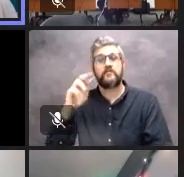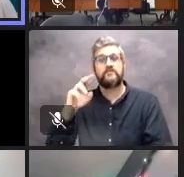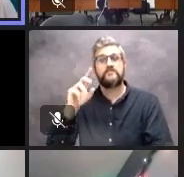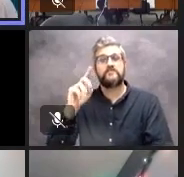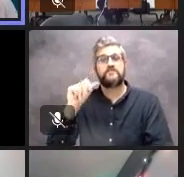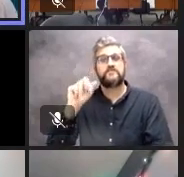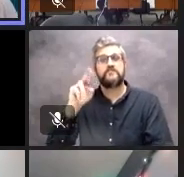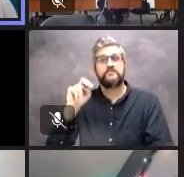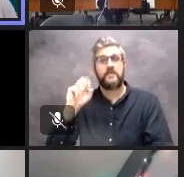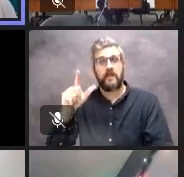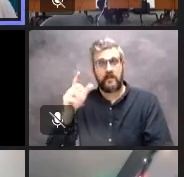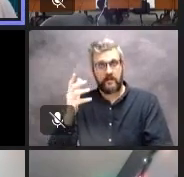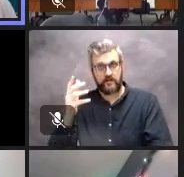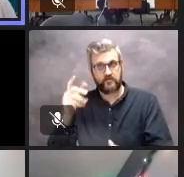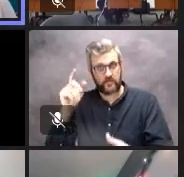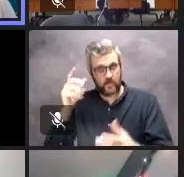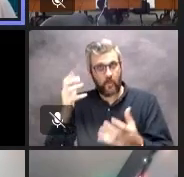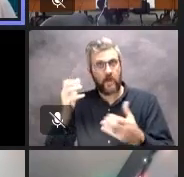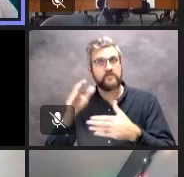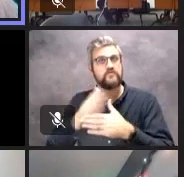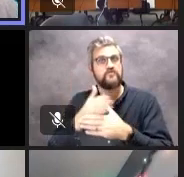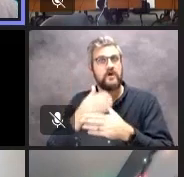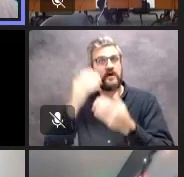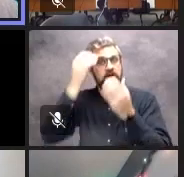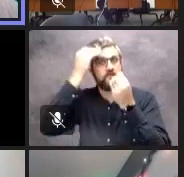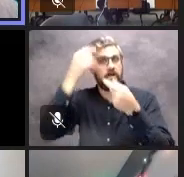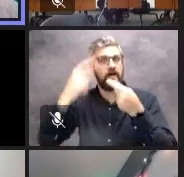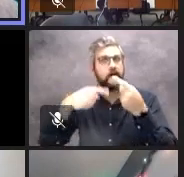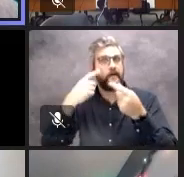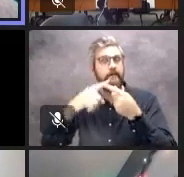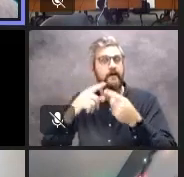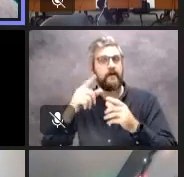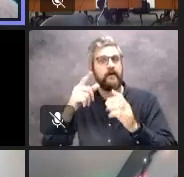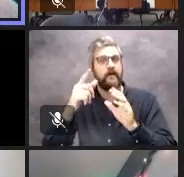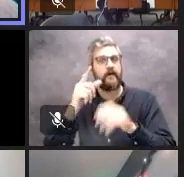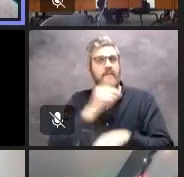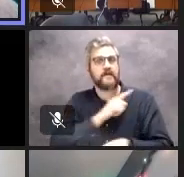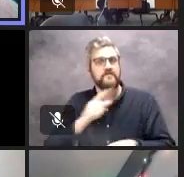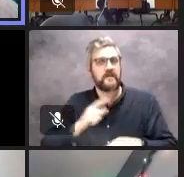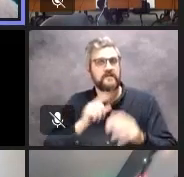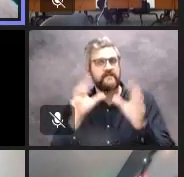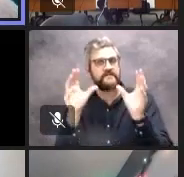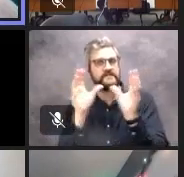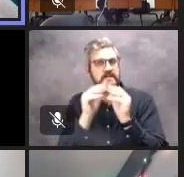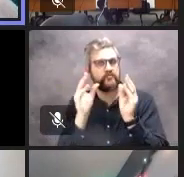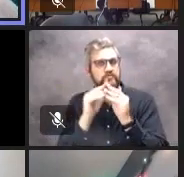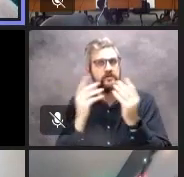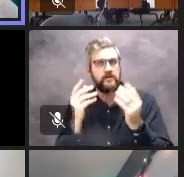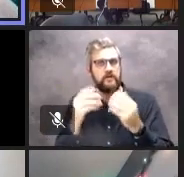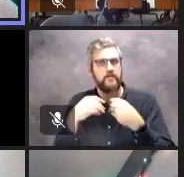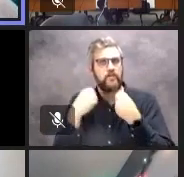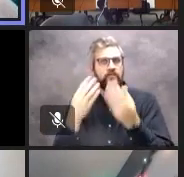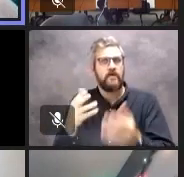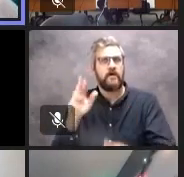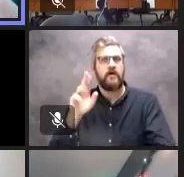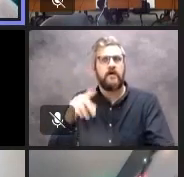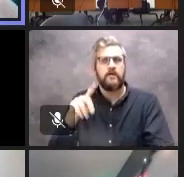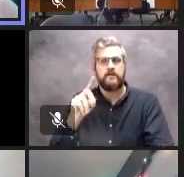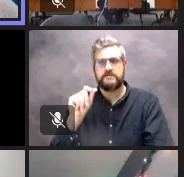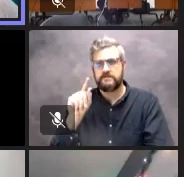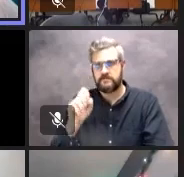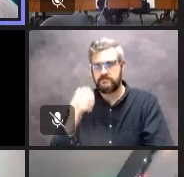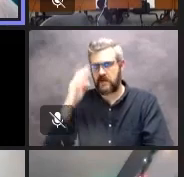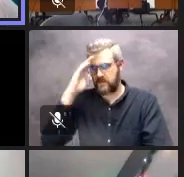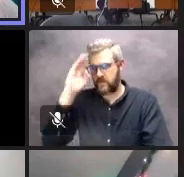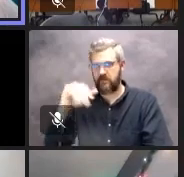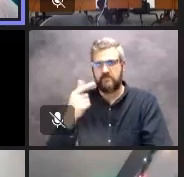going to share with us information about the legislative session, providing an update. I know Dr.